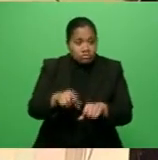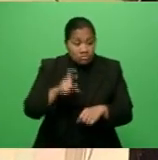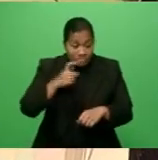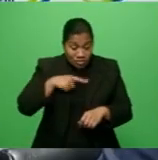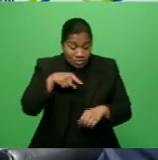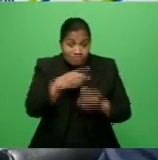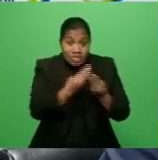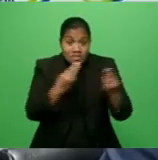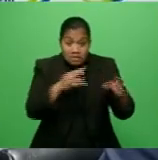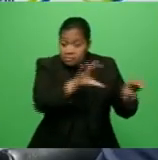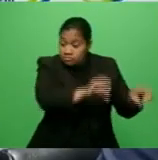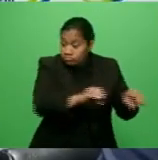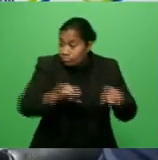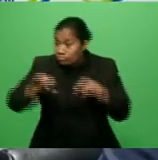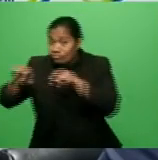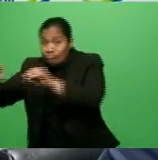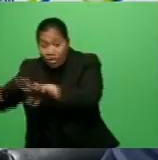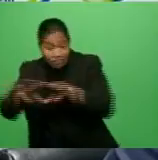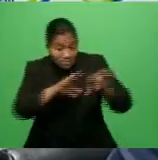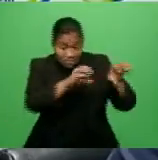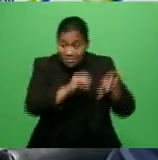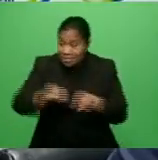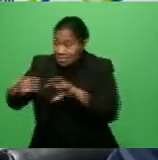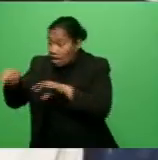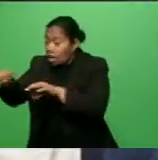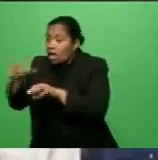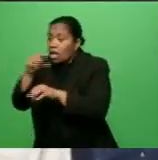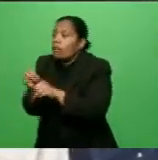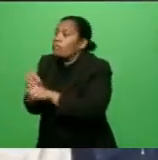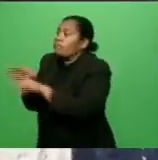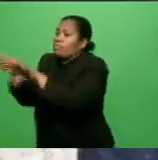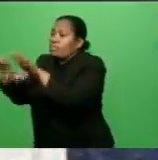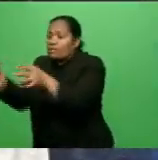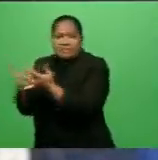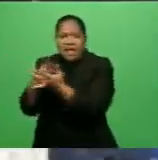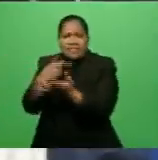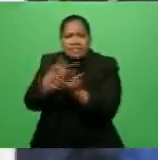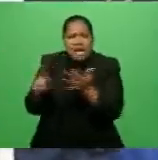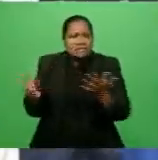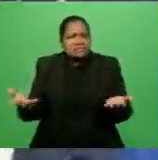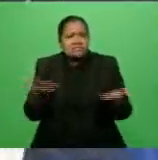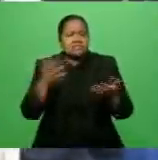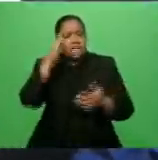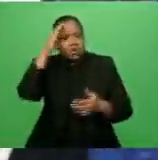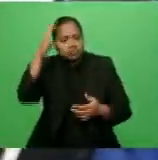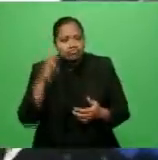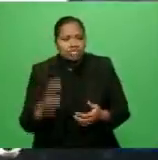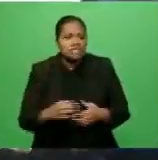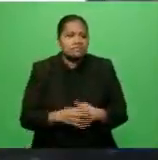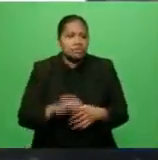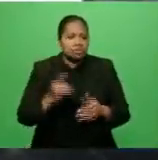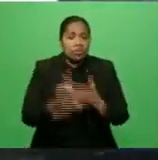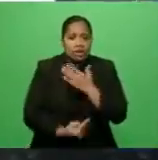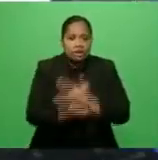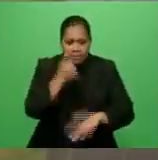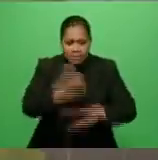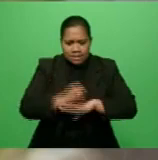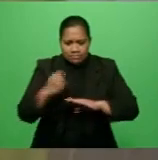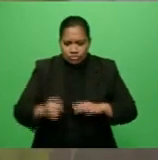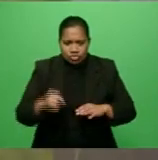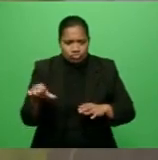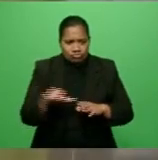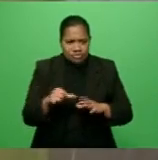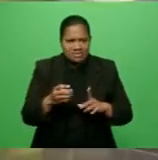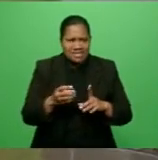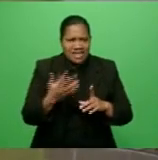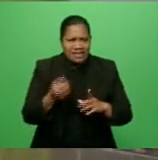can easily spread termite to other parts of the country. The government has introduced legislation to prevent people from unknowingly